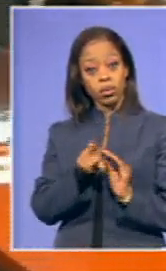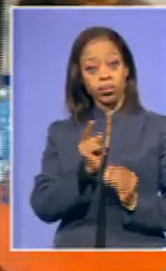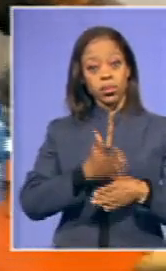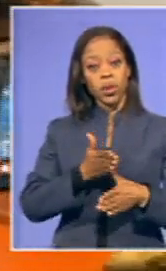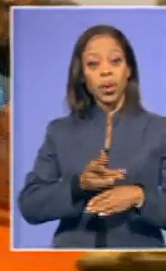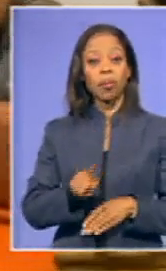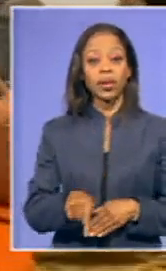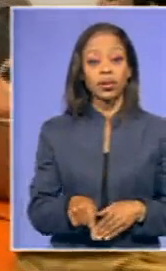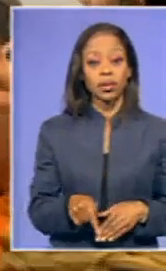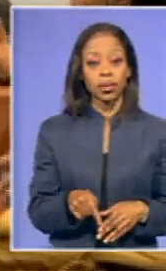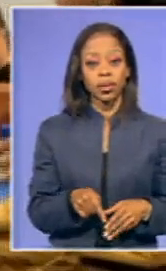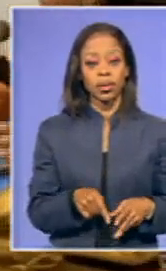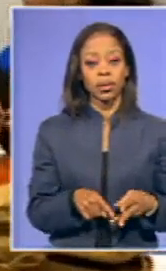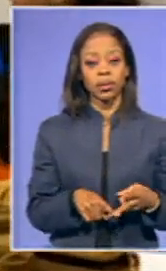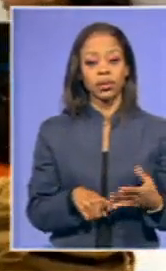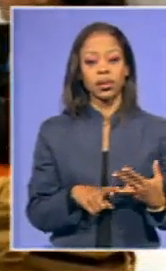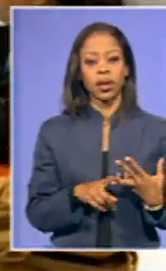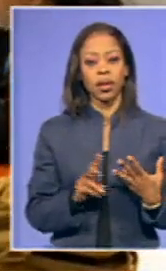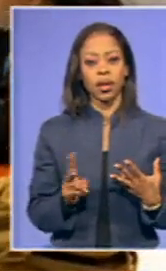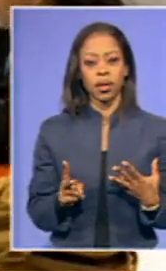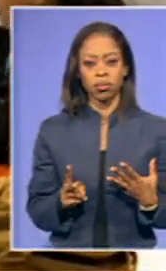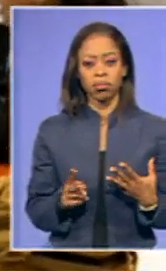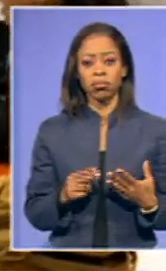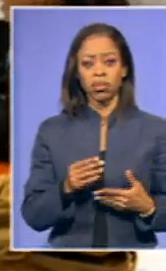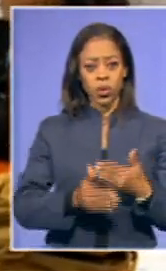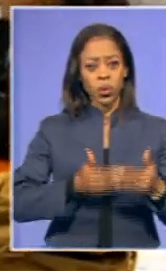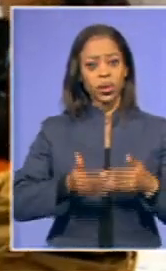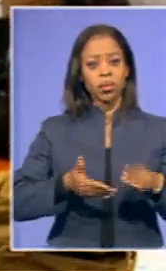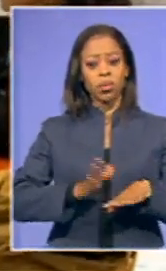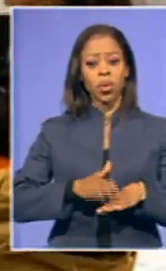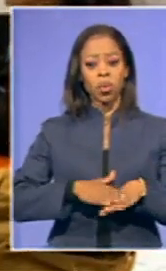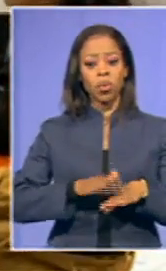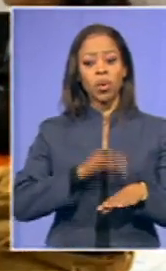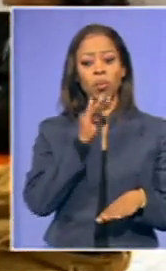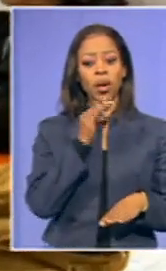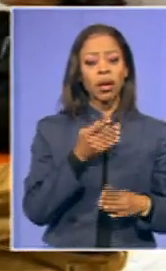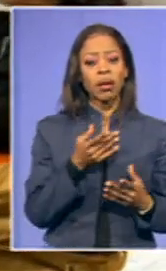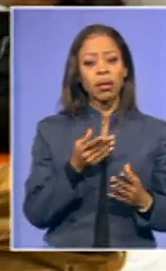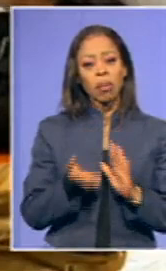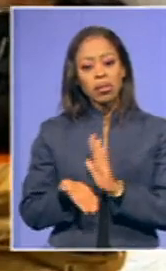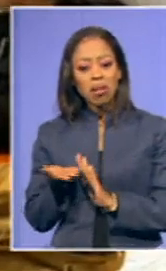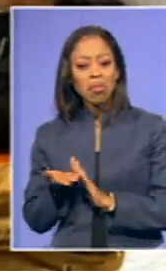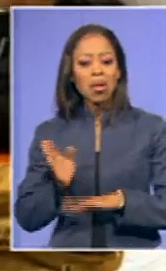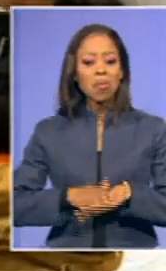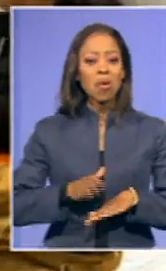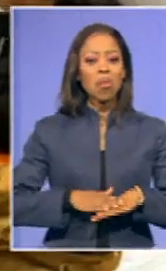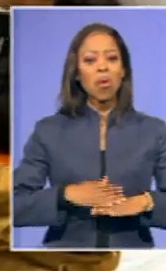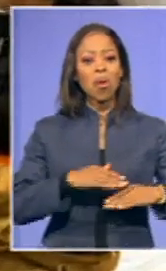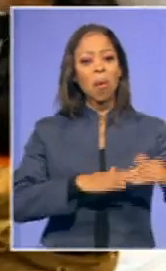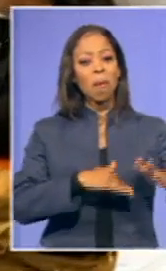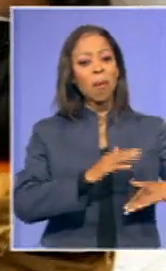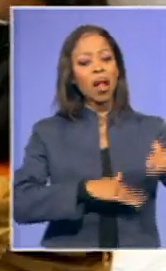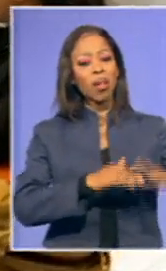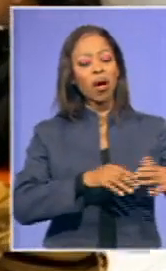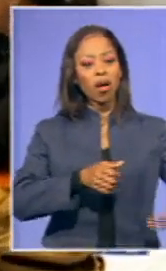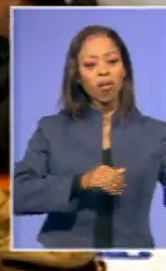in the city? Then, going forward, do we need to further upgrade our infrastructure for bulk